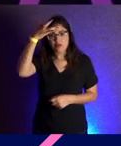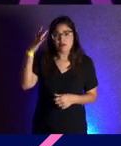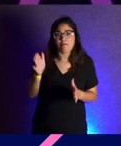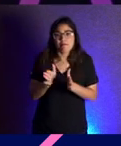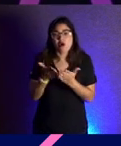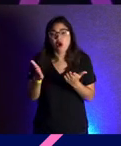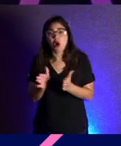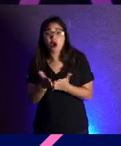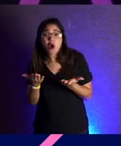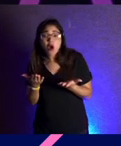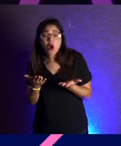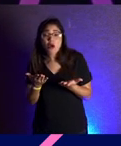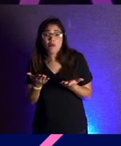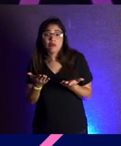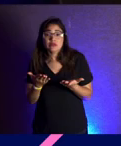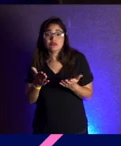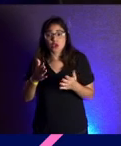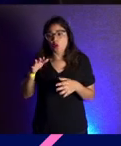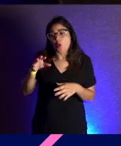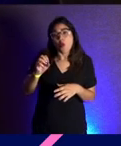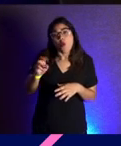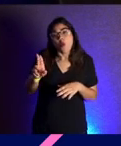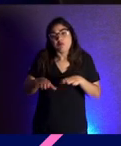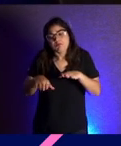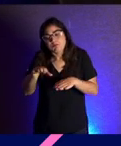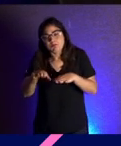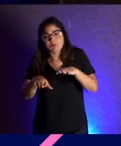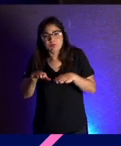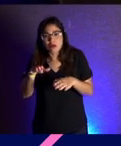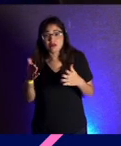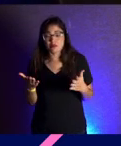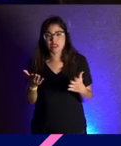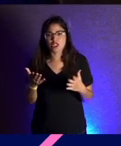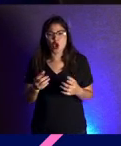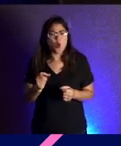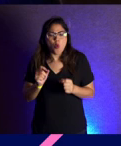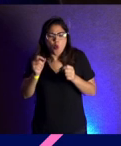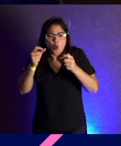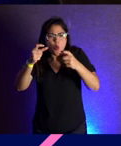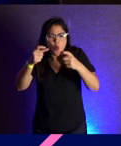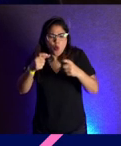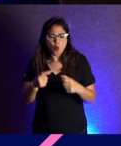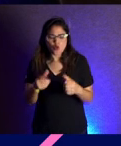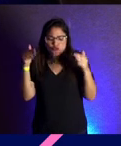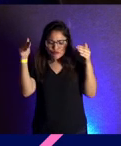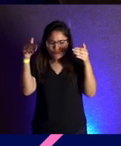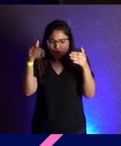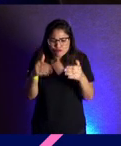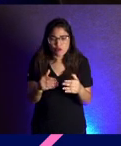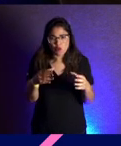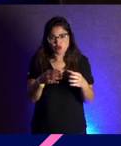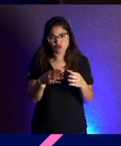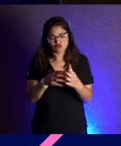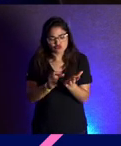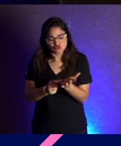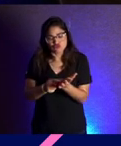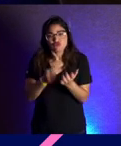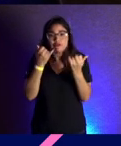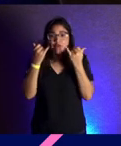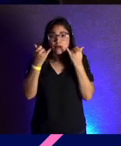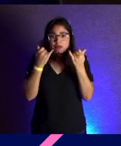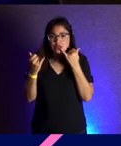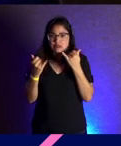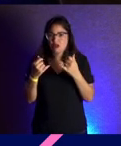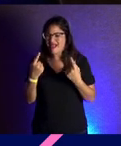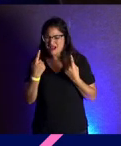is the focus of the data set? This is not a criticism of the data. I'm not criticizing the data. It's very hard